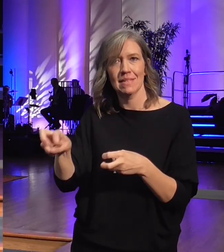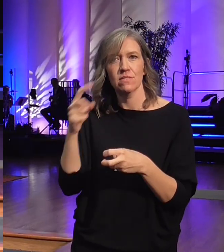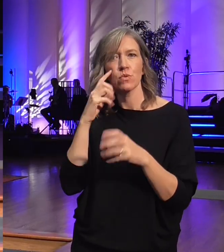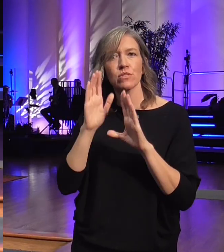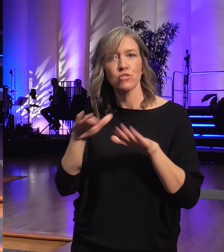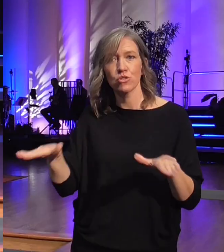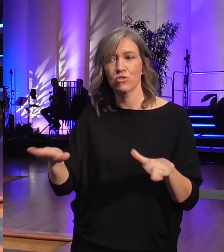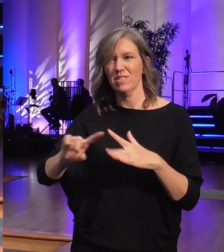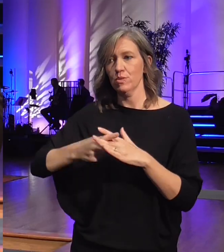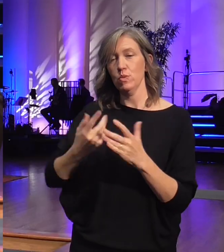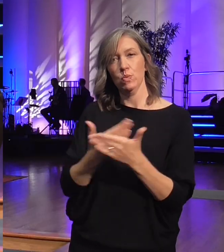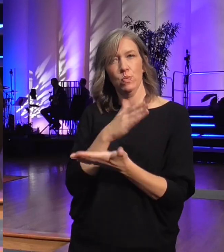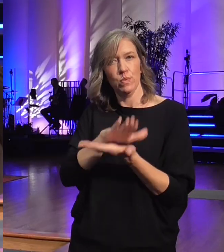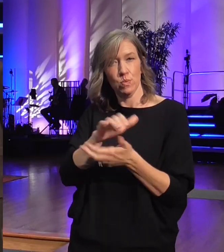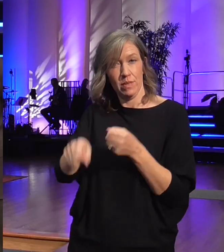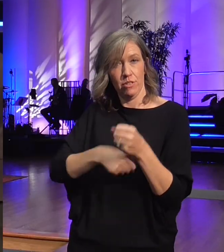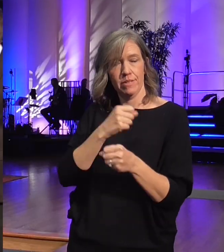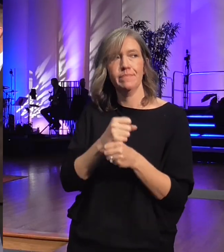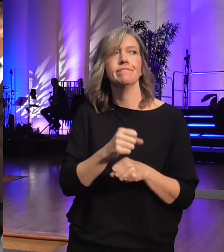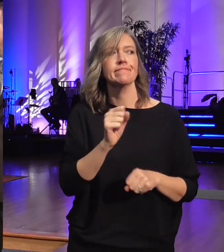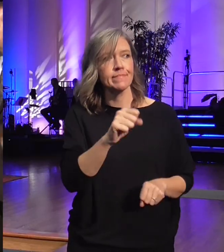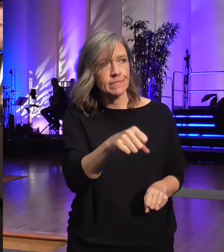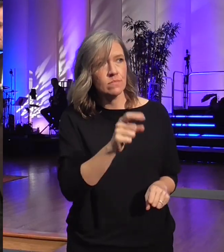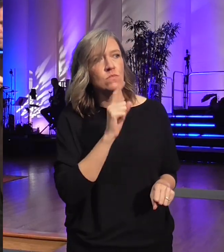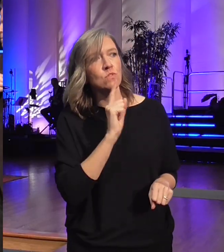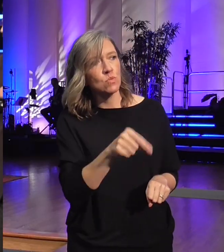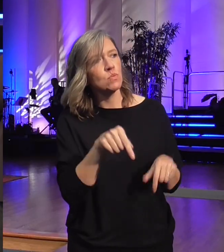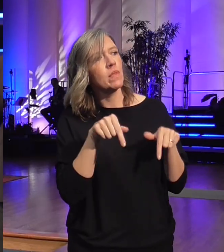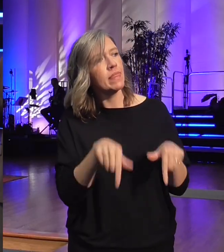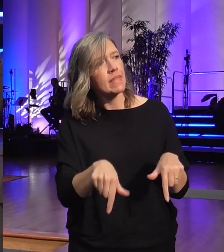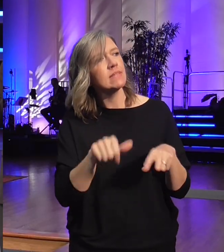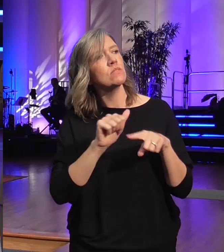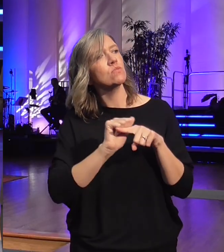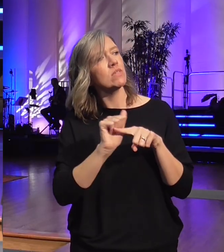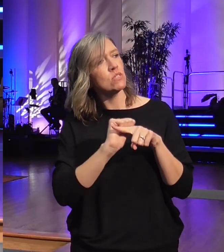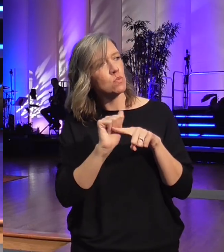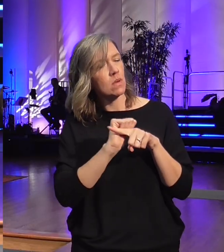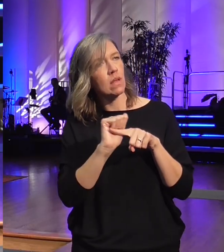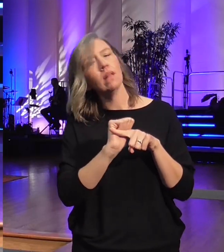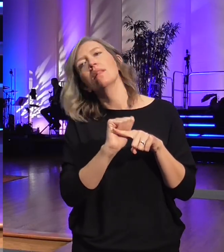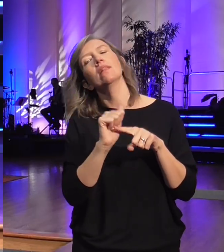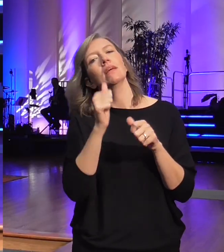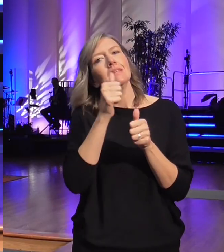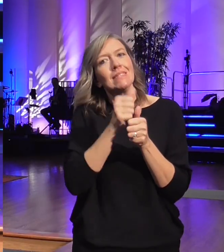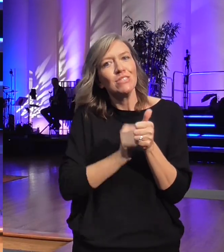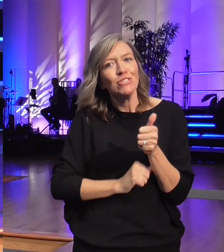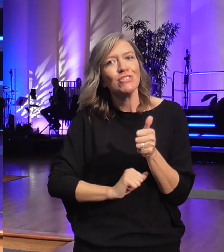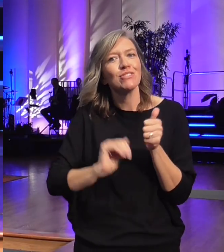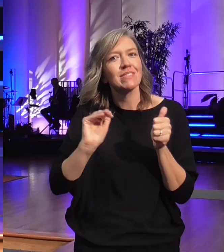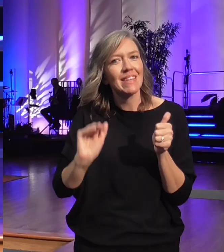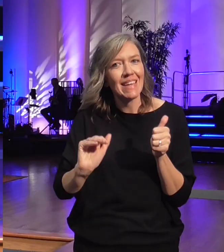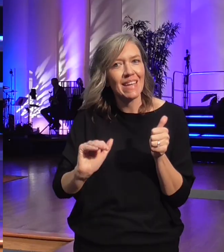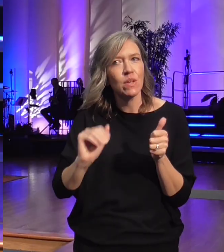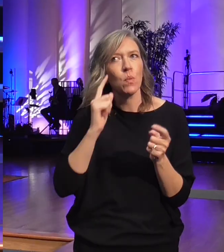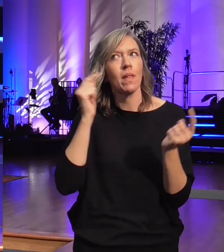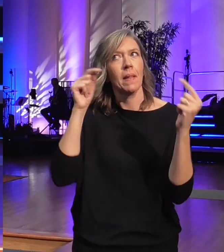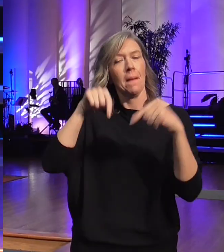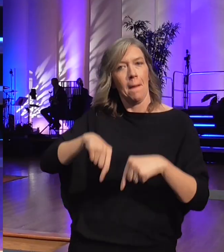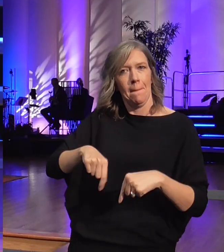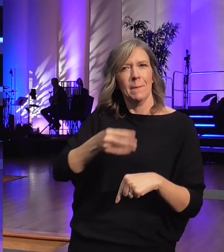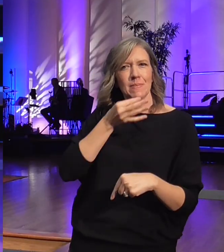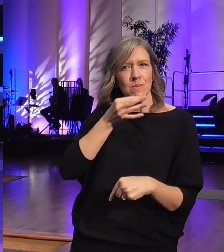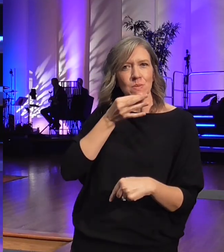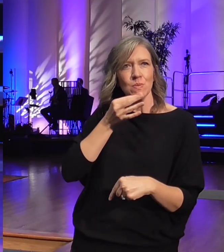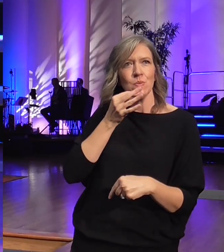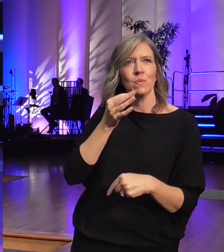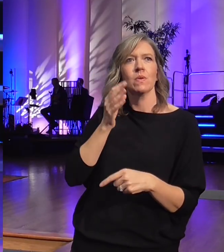year. That's true. So this rites of passage ritual, every one of our kids is going to come over here in a few minutes. We're actually going to